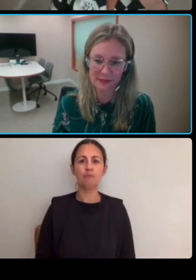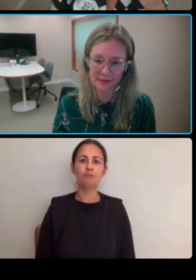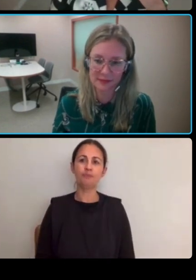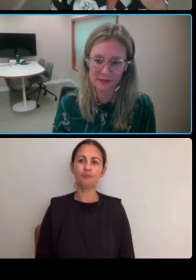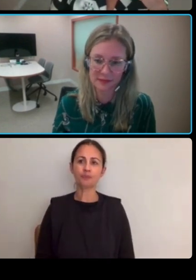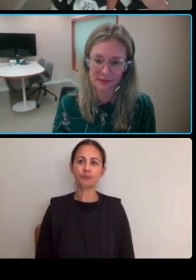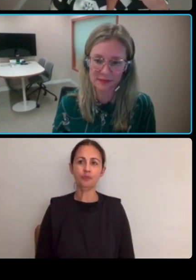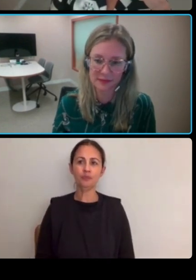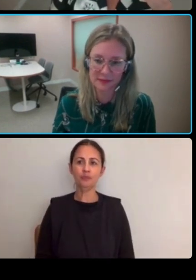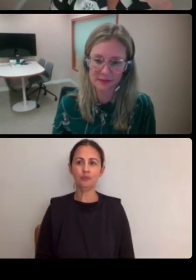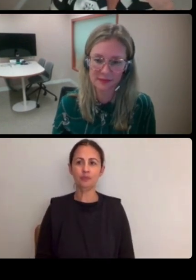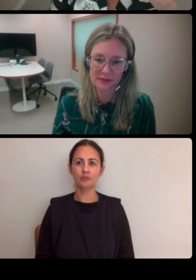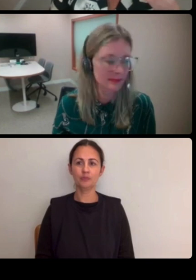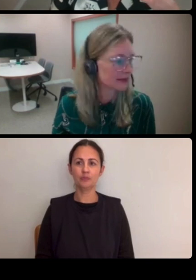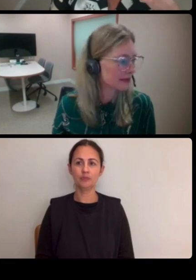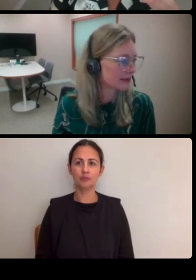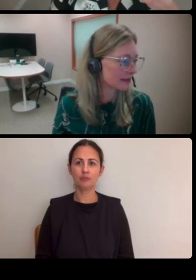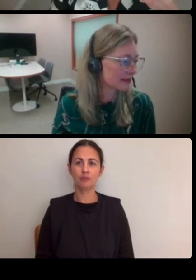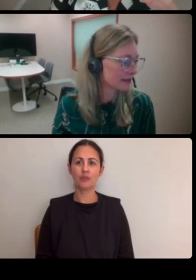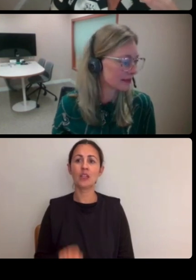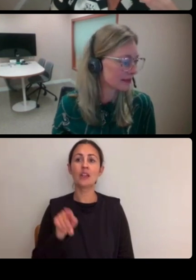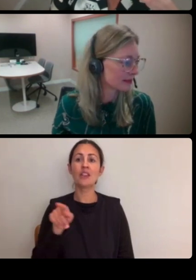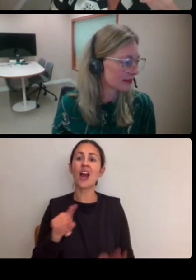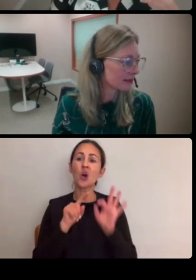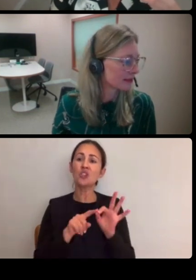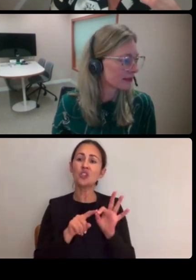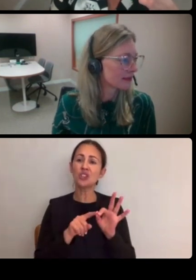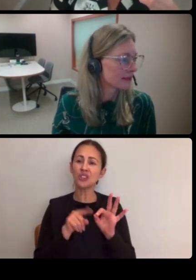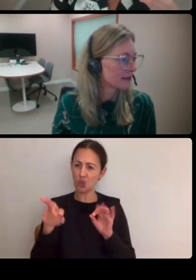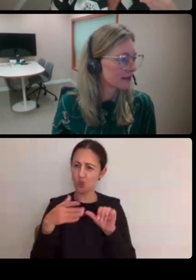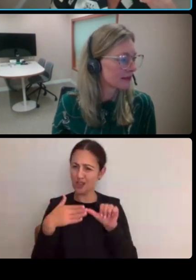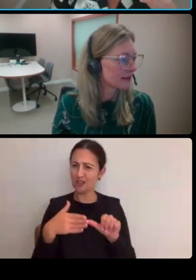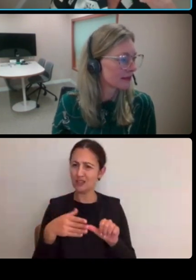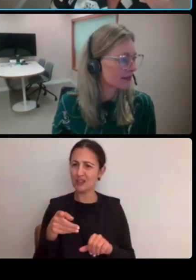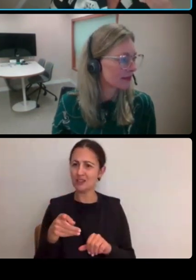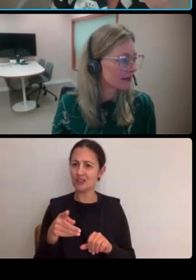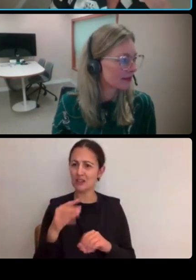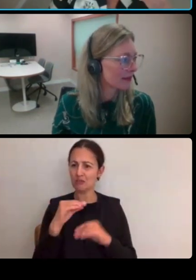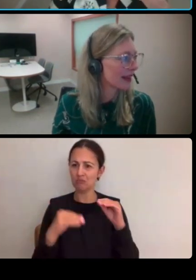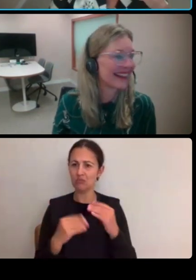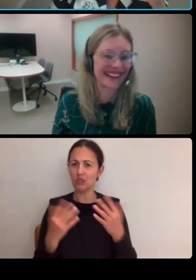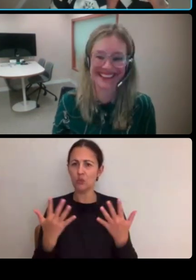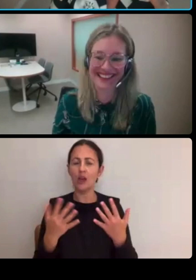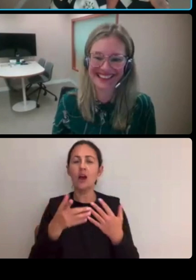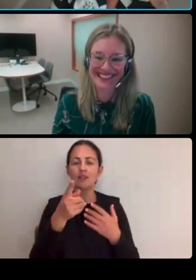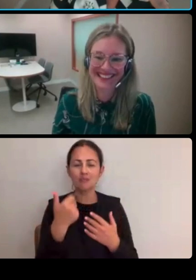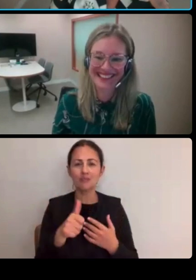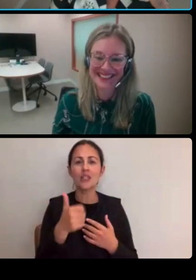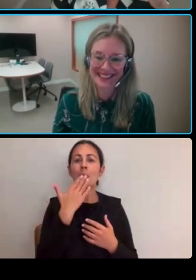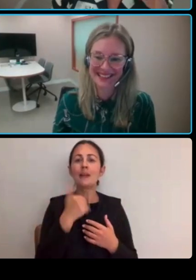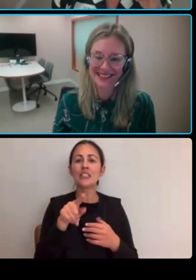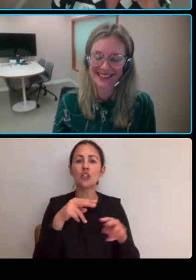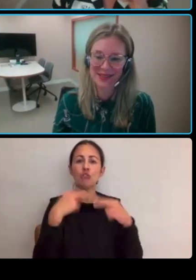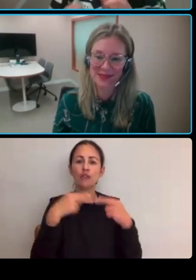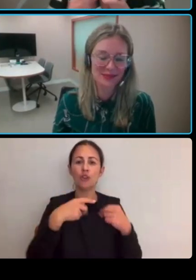I might get you to answer that one that is about, it's just moved. So, there we go. Can you please review